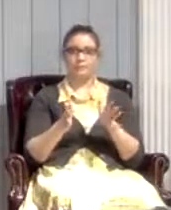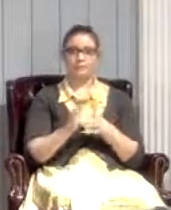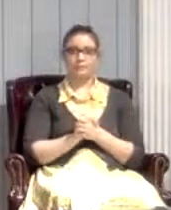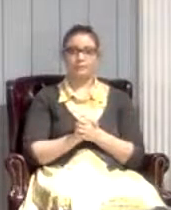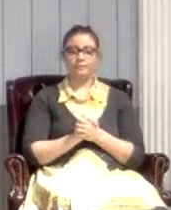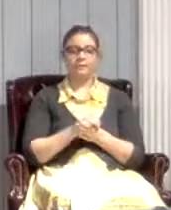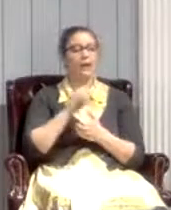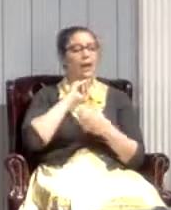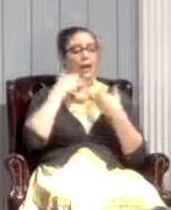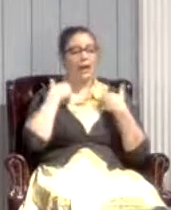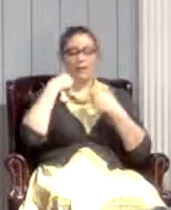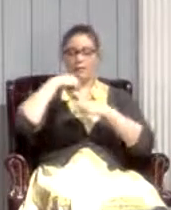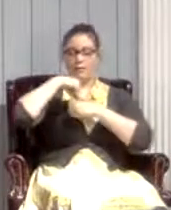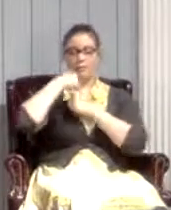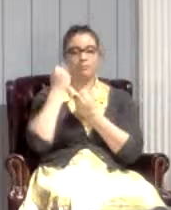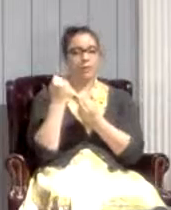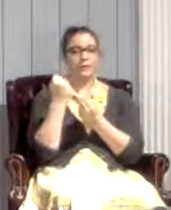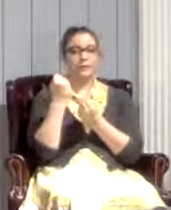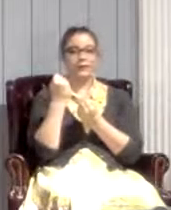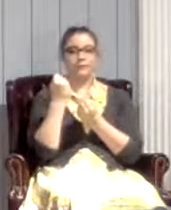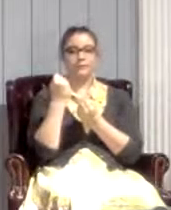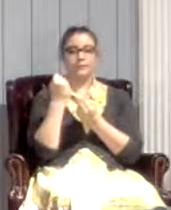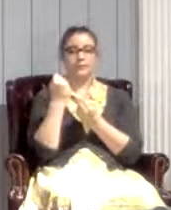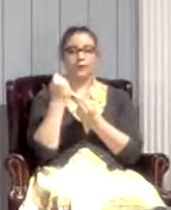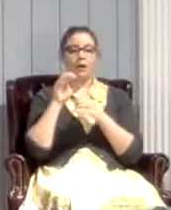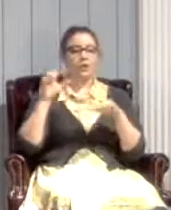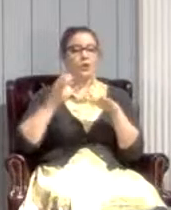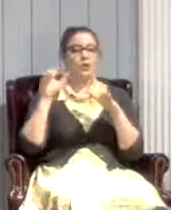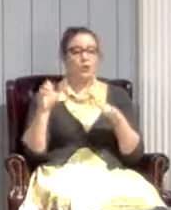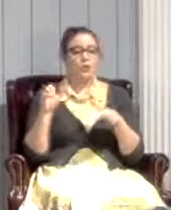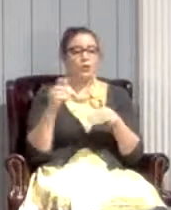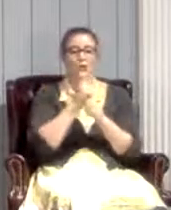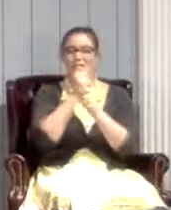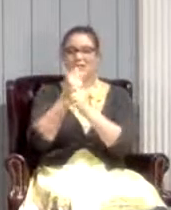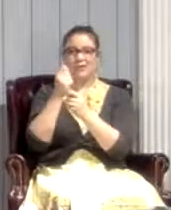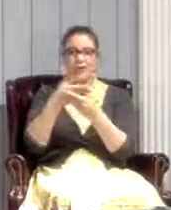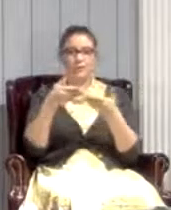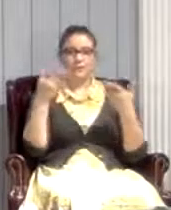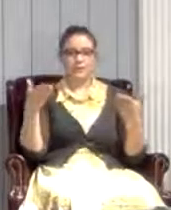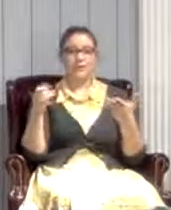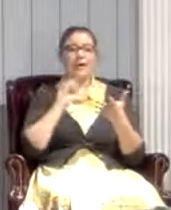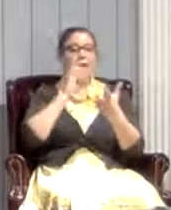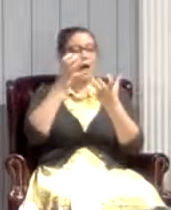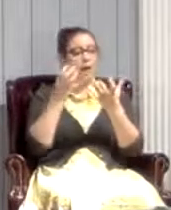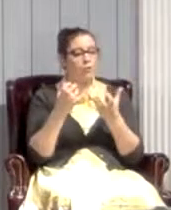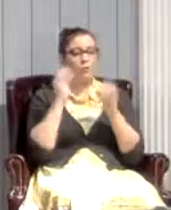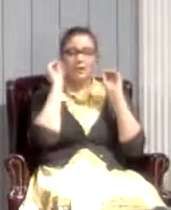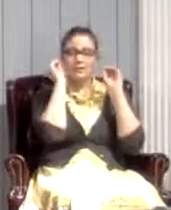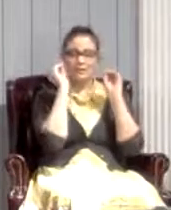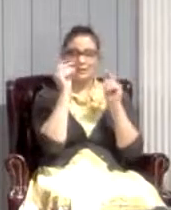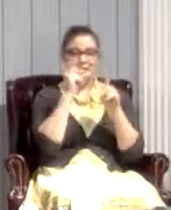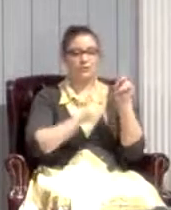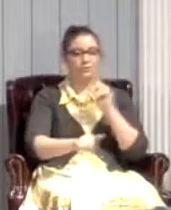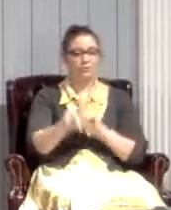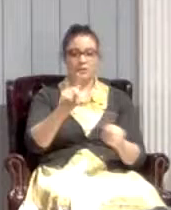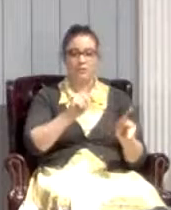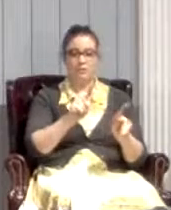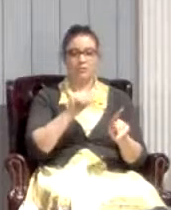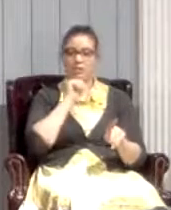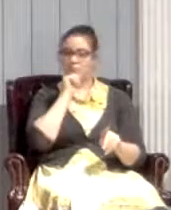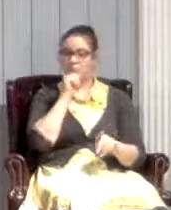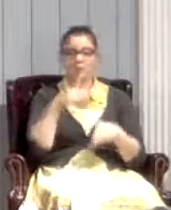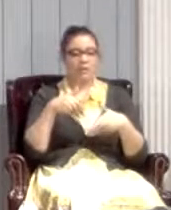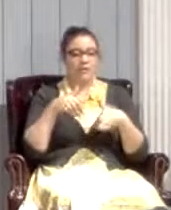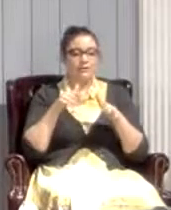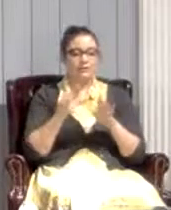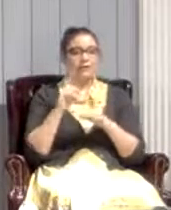I have the confidence and the boldness, he says, to do those sorts of things. I want to teach people not to let their minds